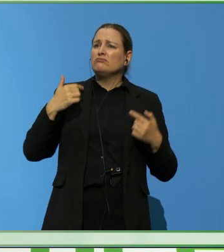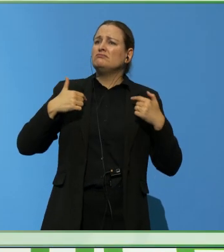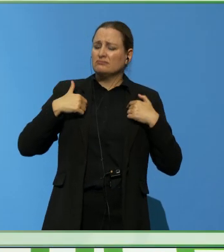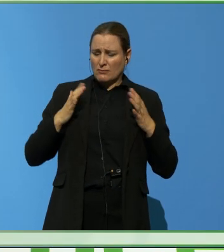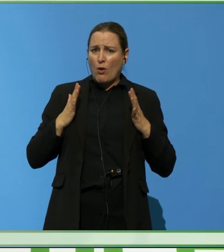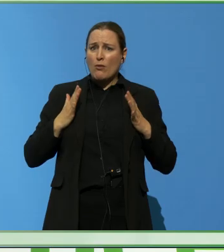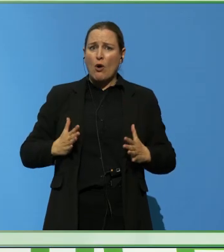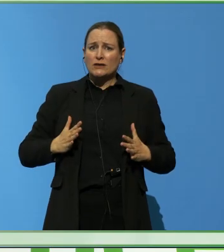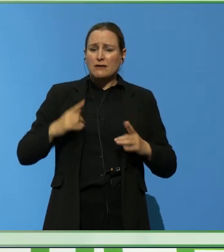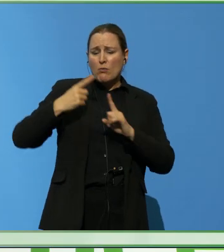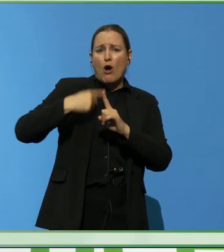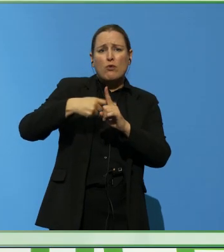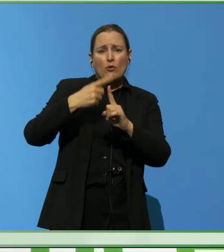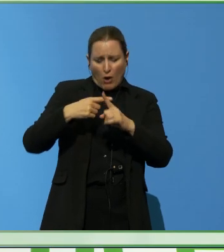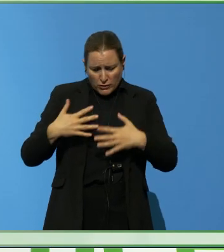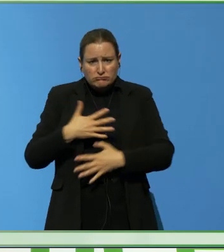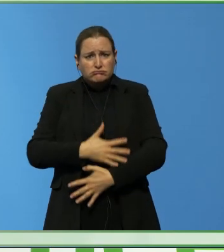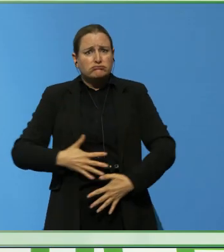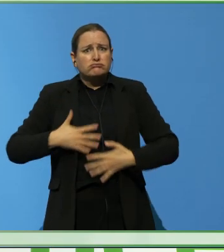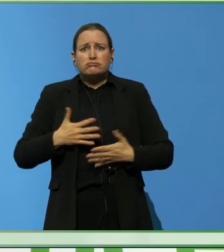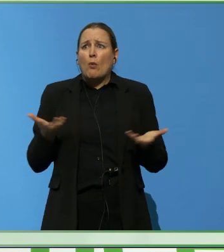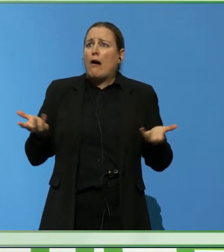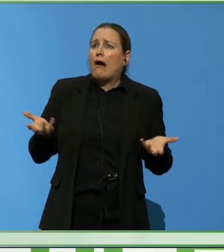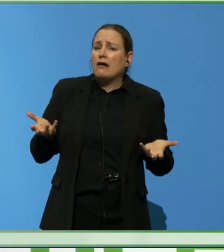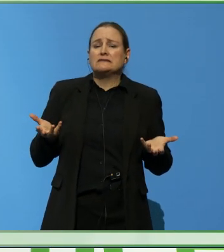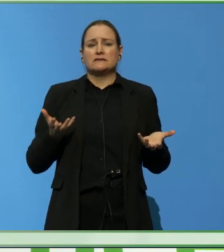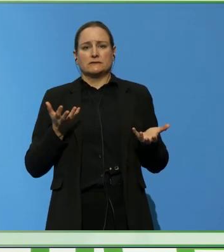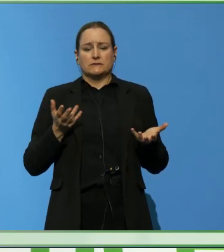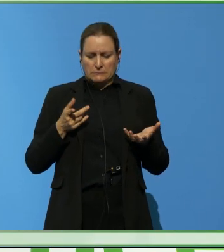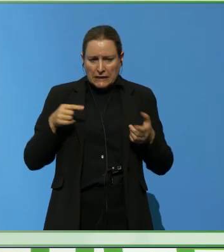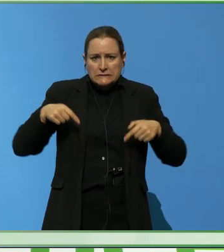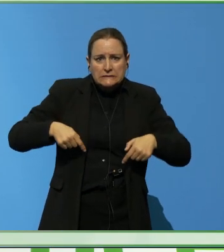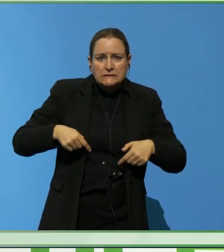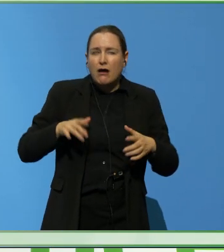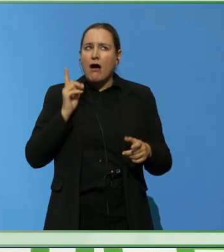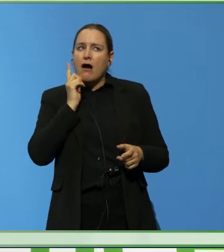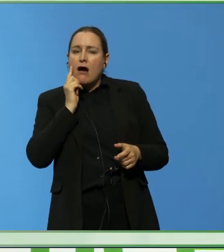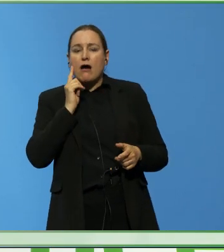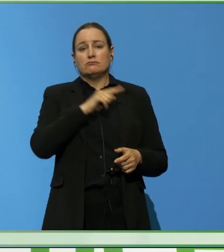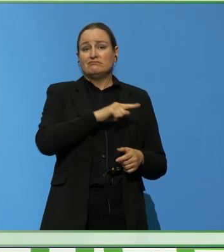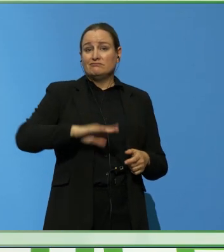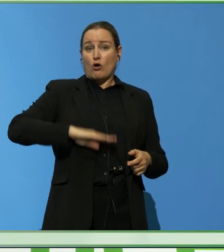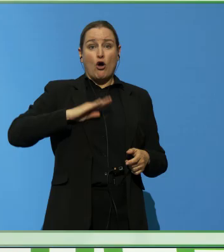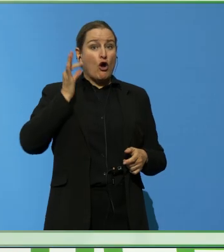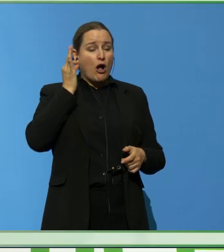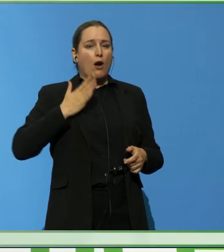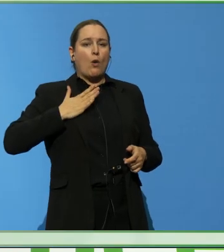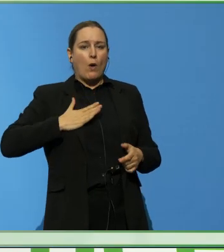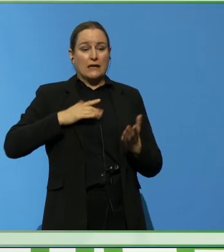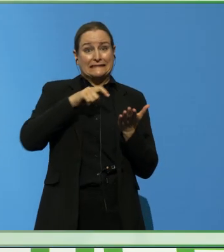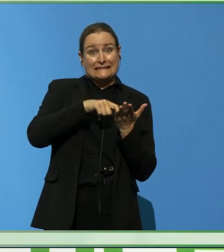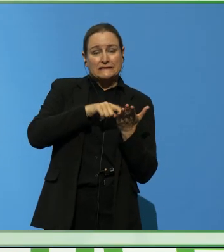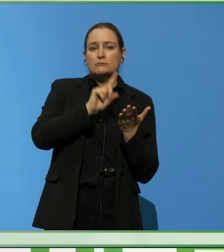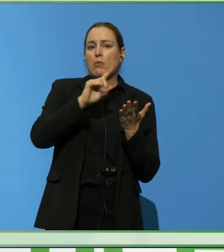to navigate mobile app because they needed it to function fully offline.